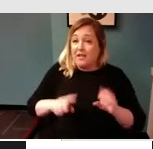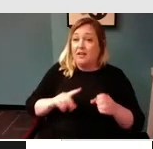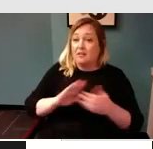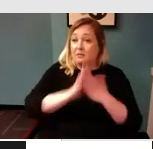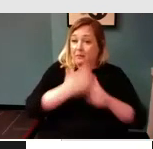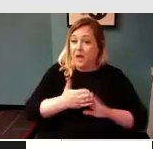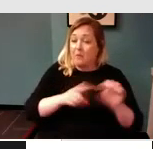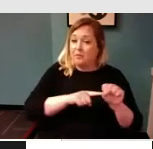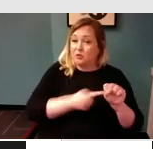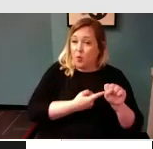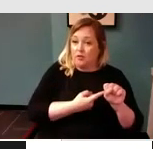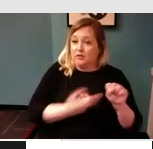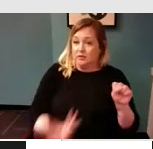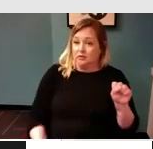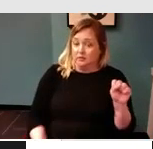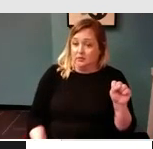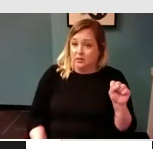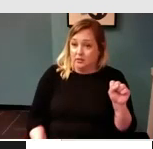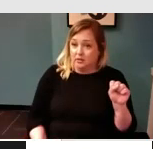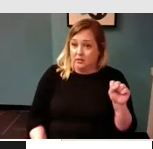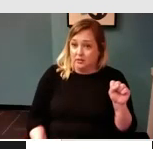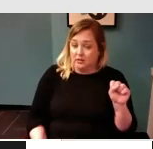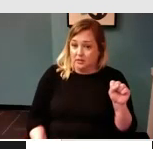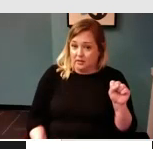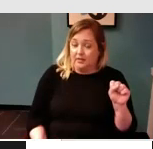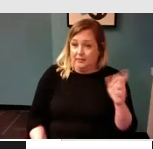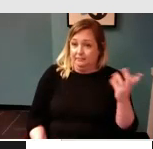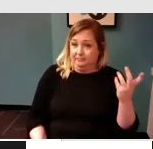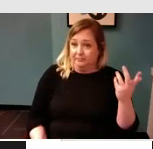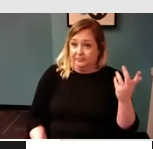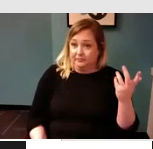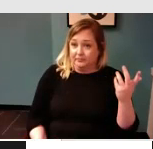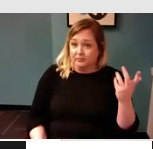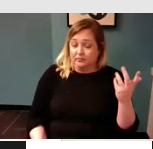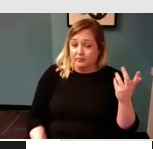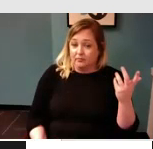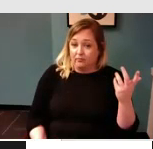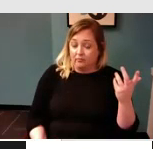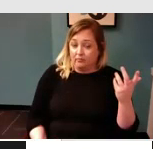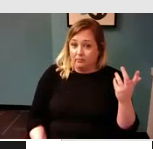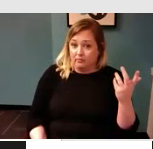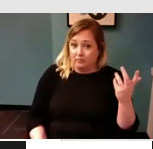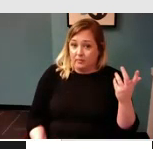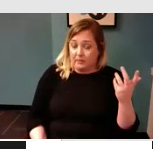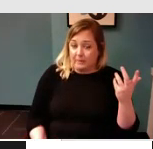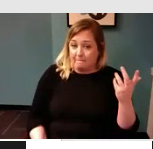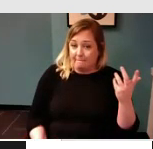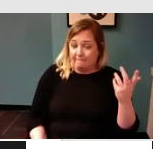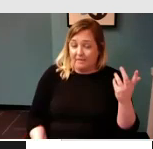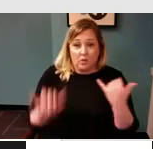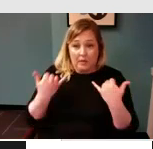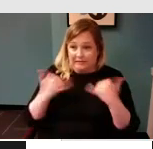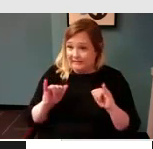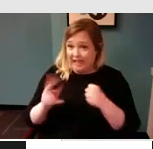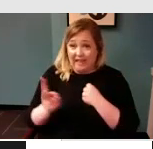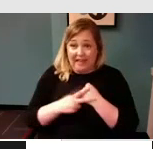And since this was a source node and we are lobbing off things in that particular order as the original graph, as we see here in the